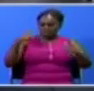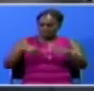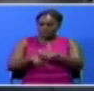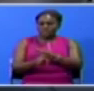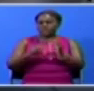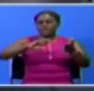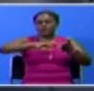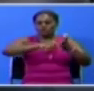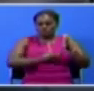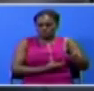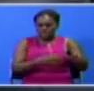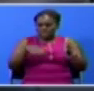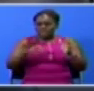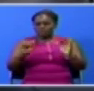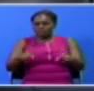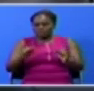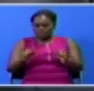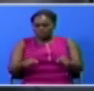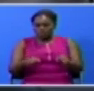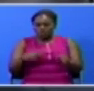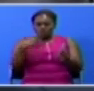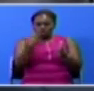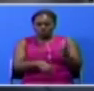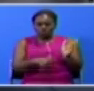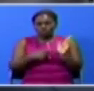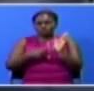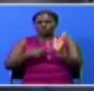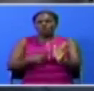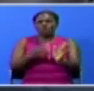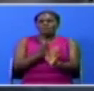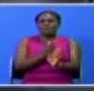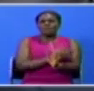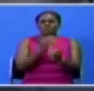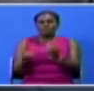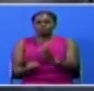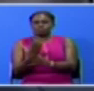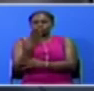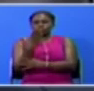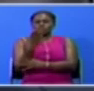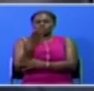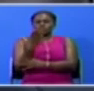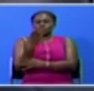those contracts so that they can tie in a price even before they produce